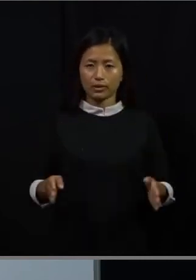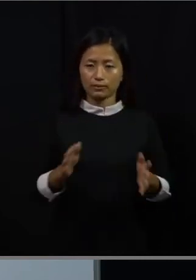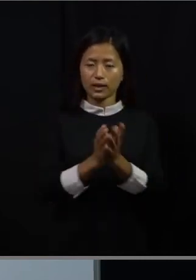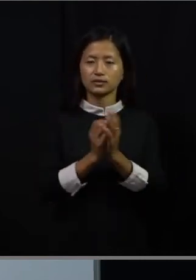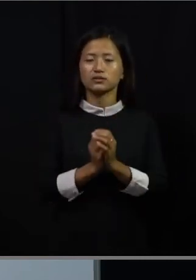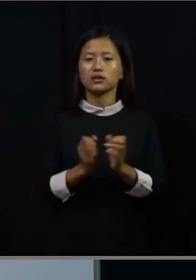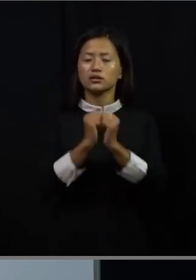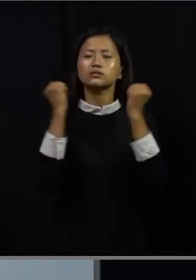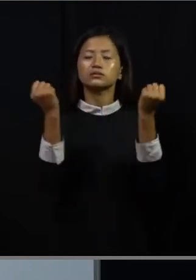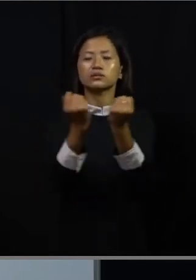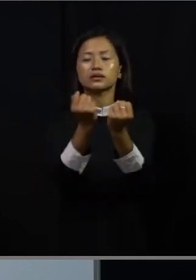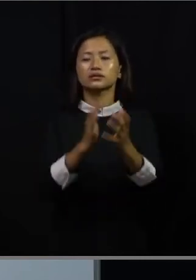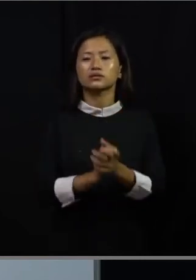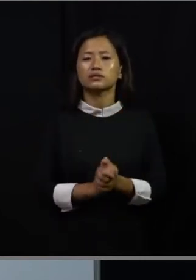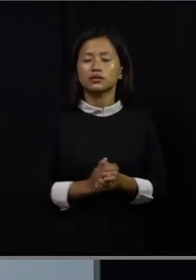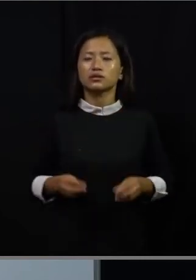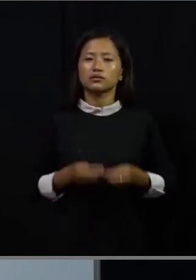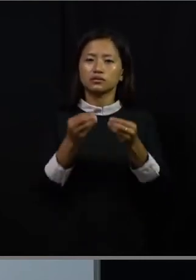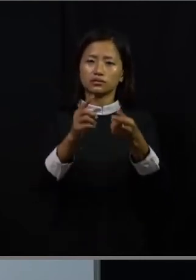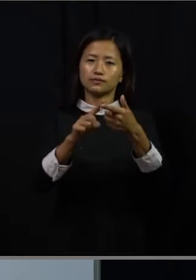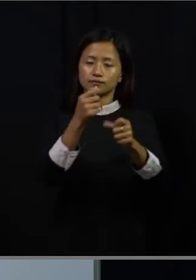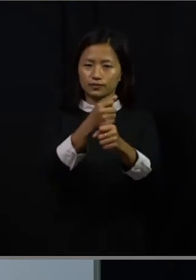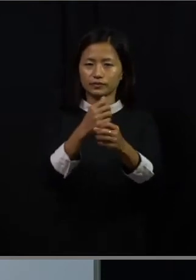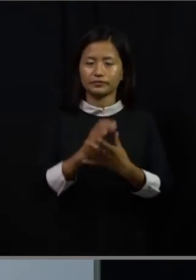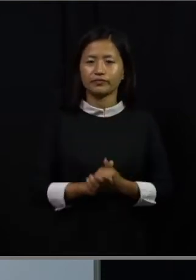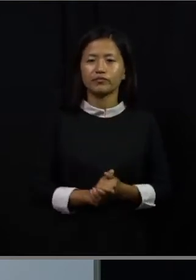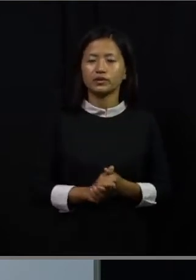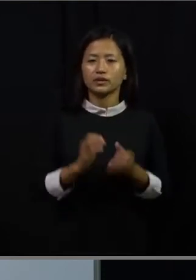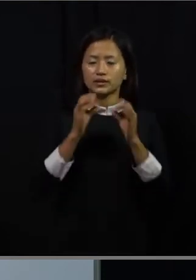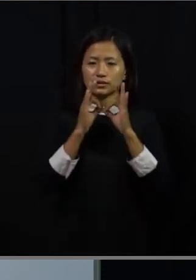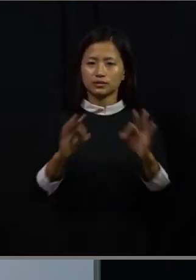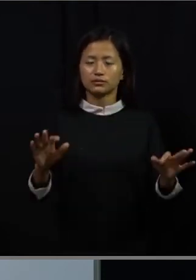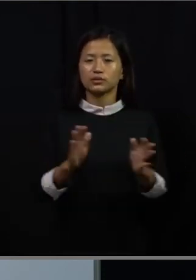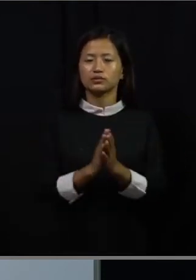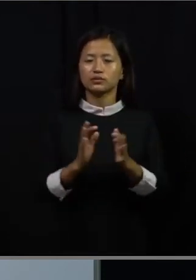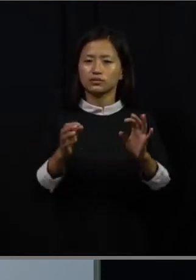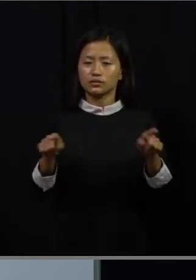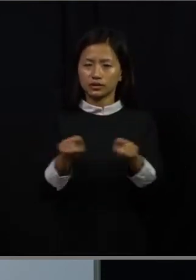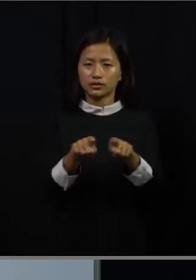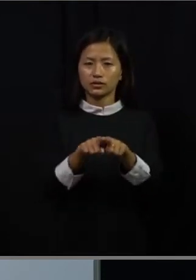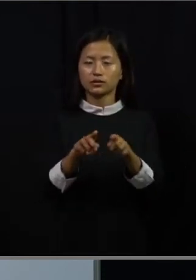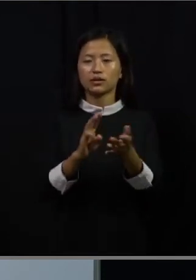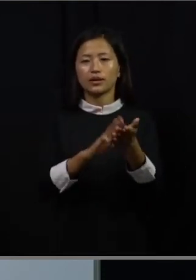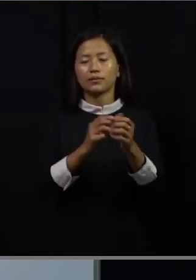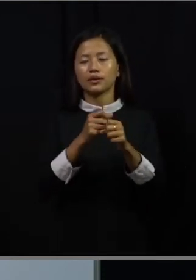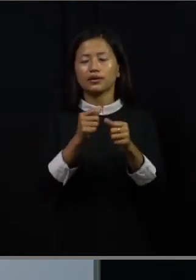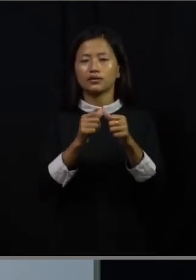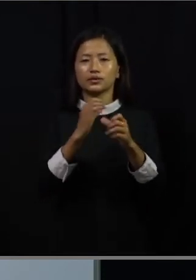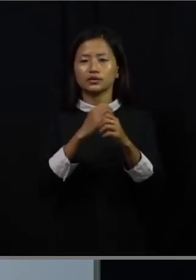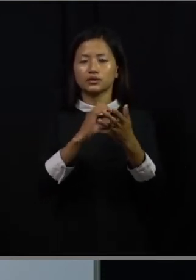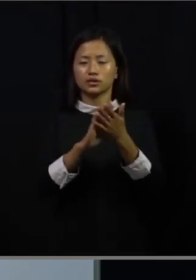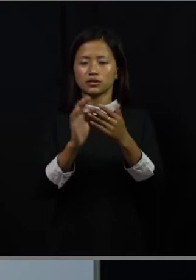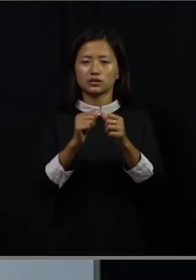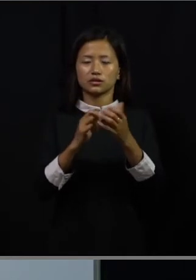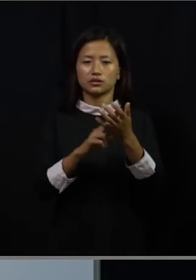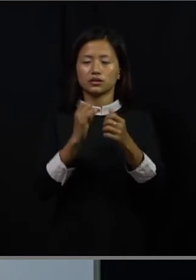to complex societies. Here, he has given the example of, you know, simple is related to the mechanical type